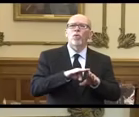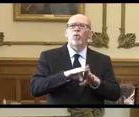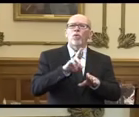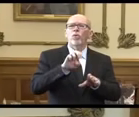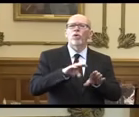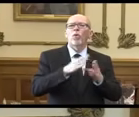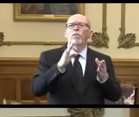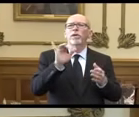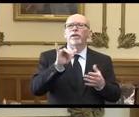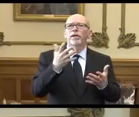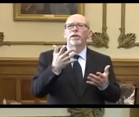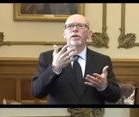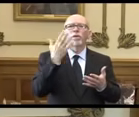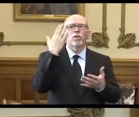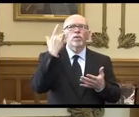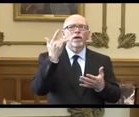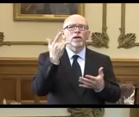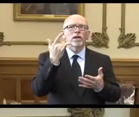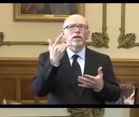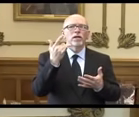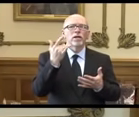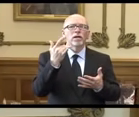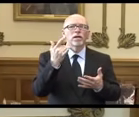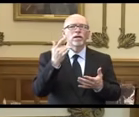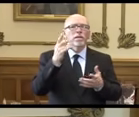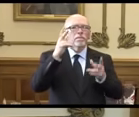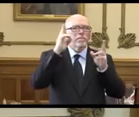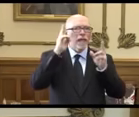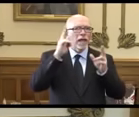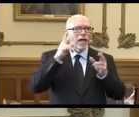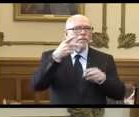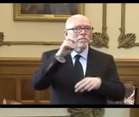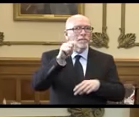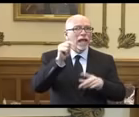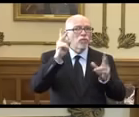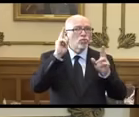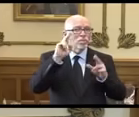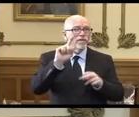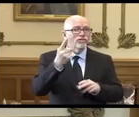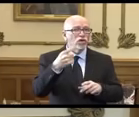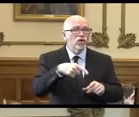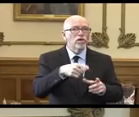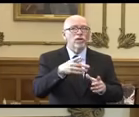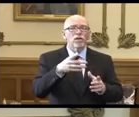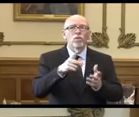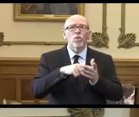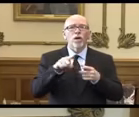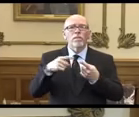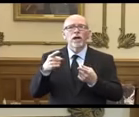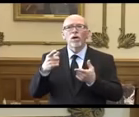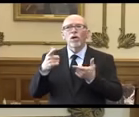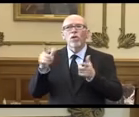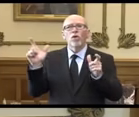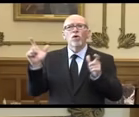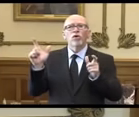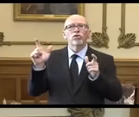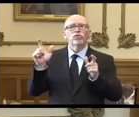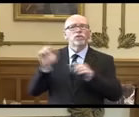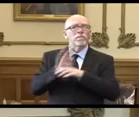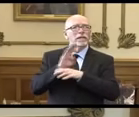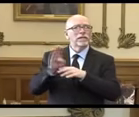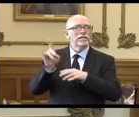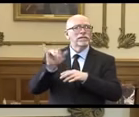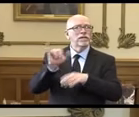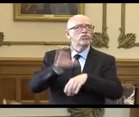For example, why pet groomers first? And what about some larger type businesses